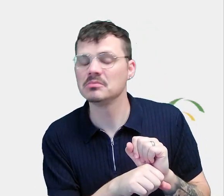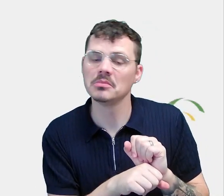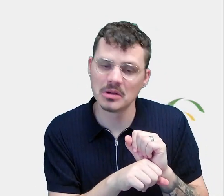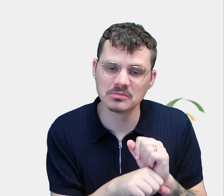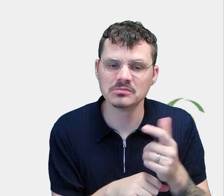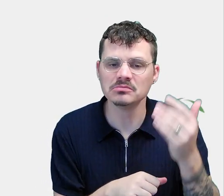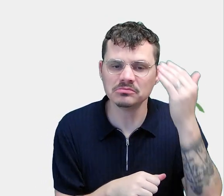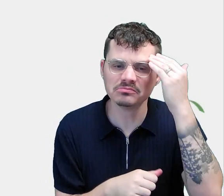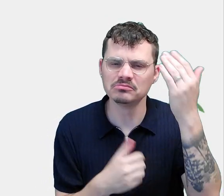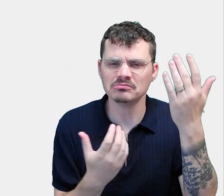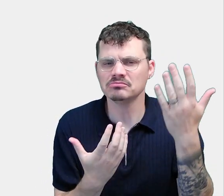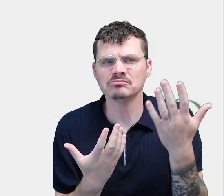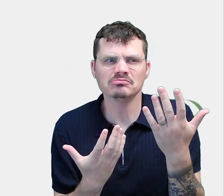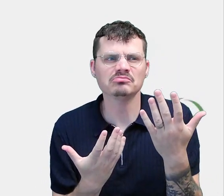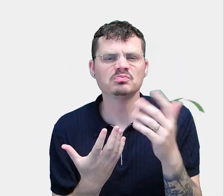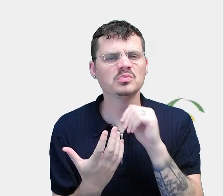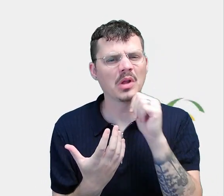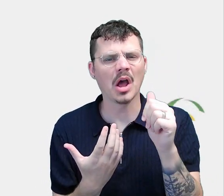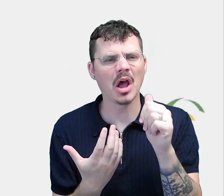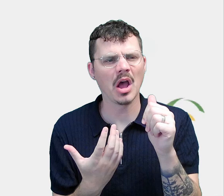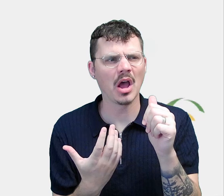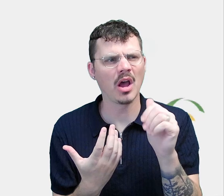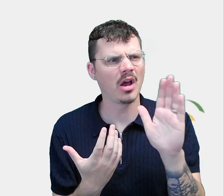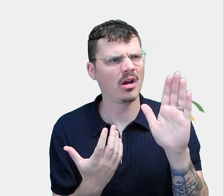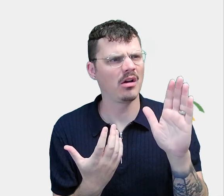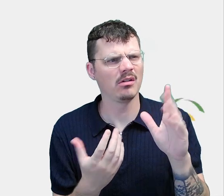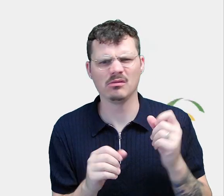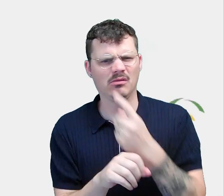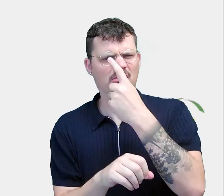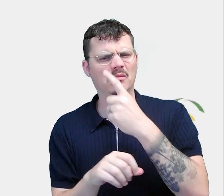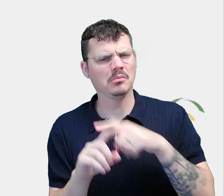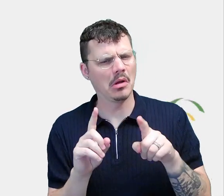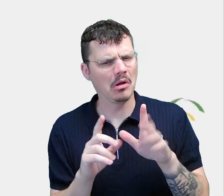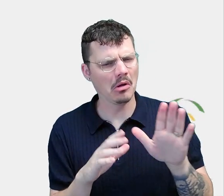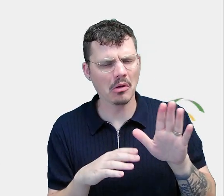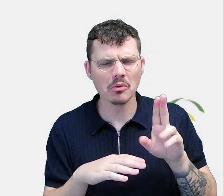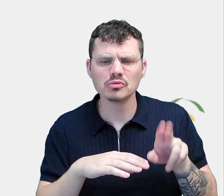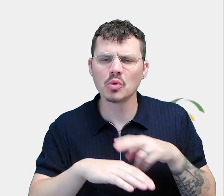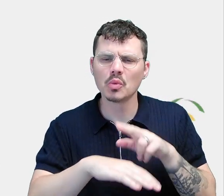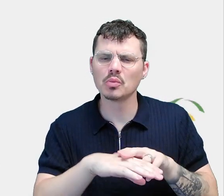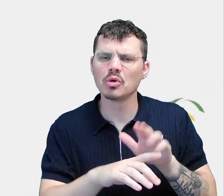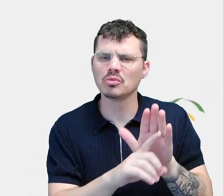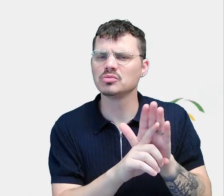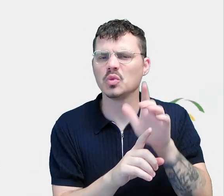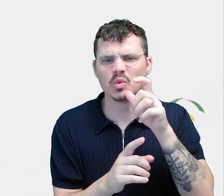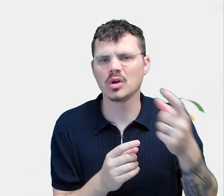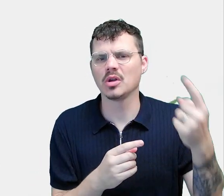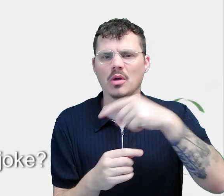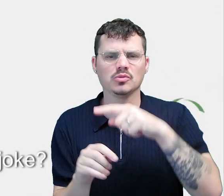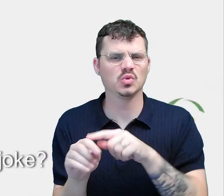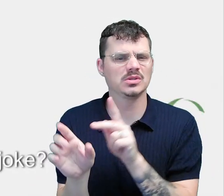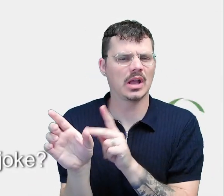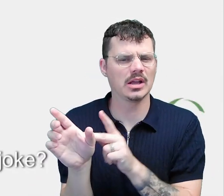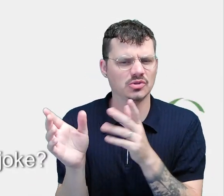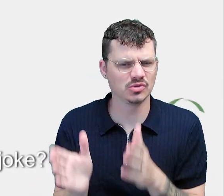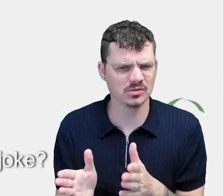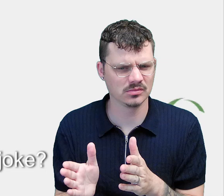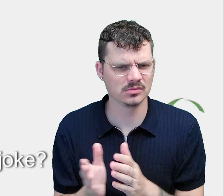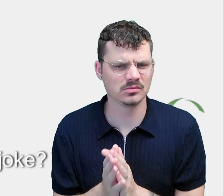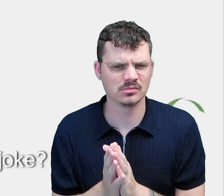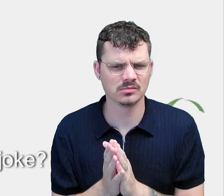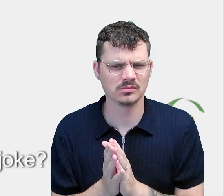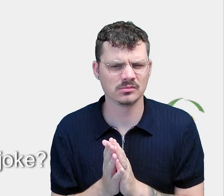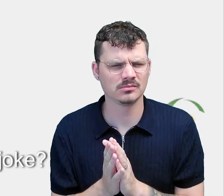of not an uncommon presentation for a person who comes into a psychiatrist's office. Does that sound like a